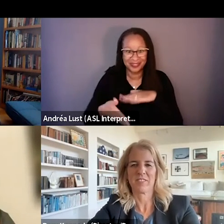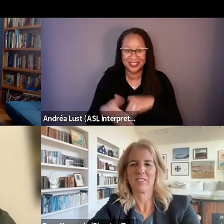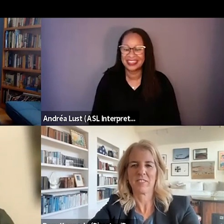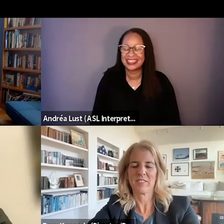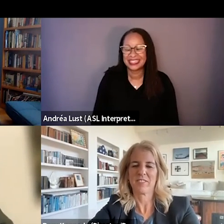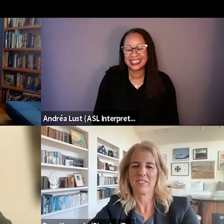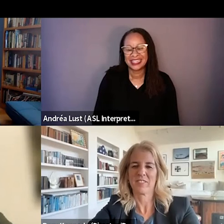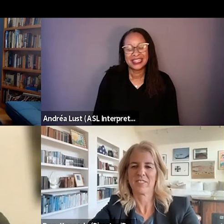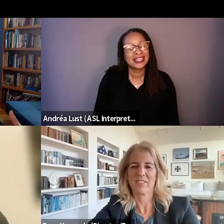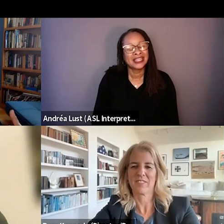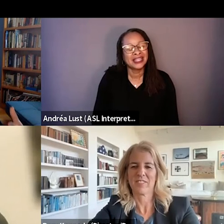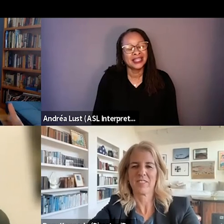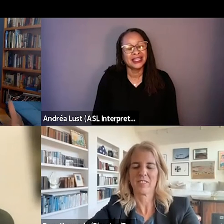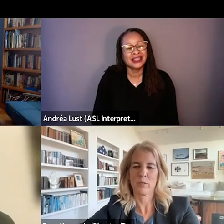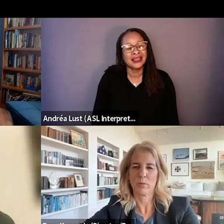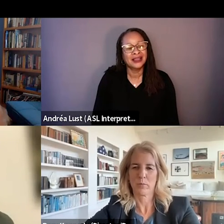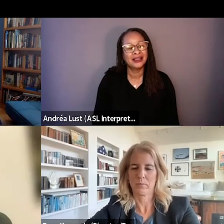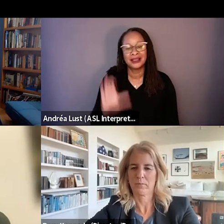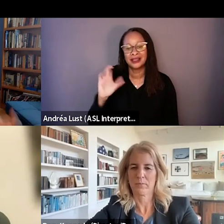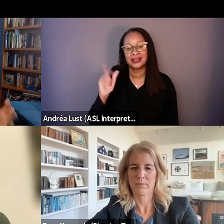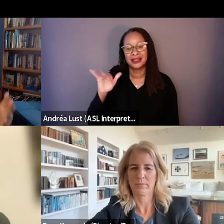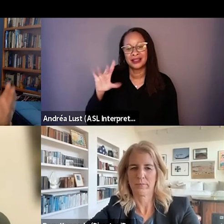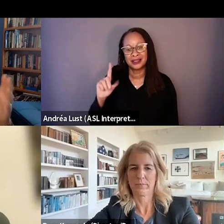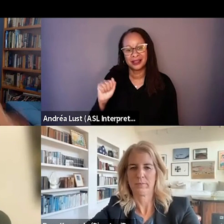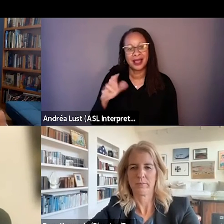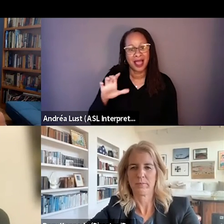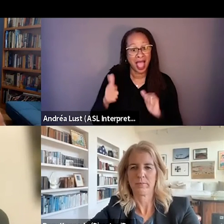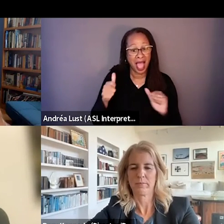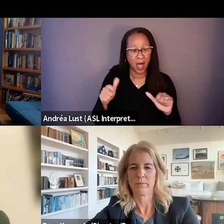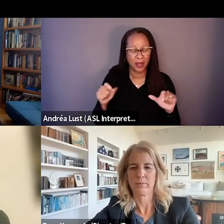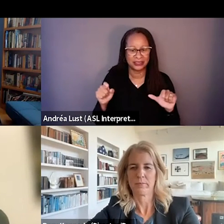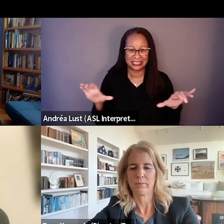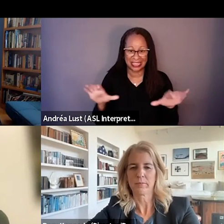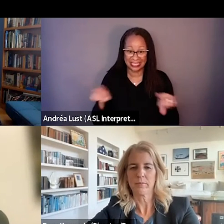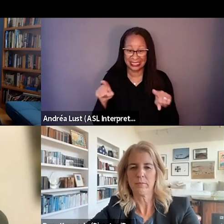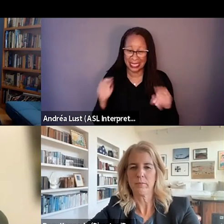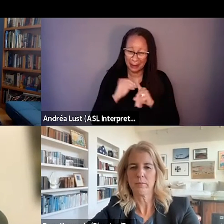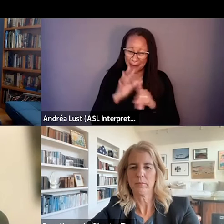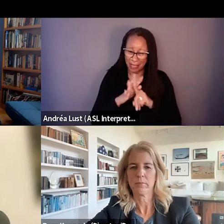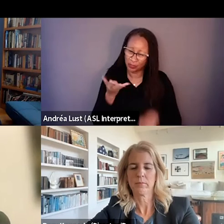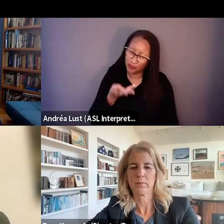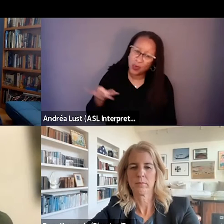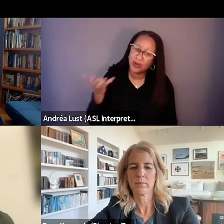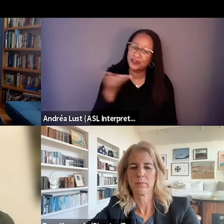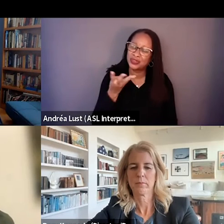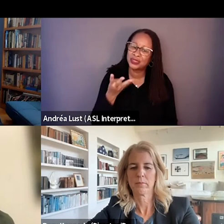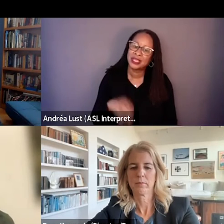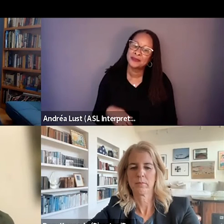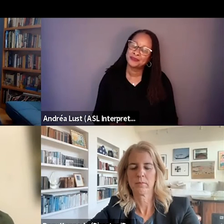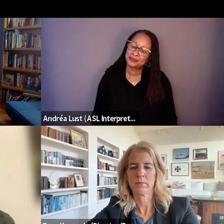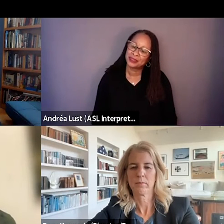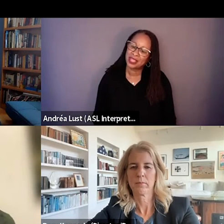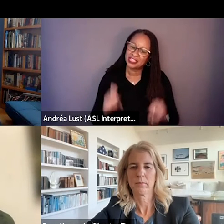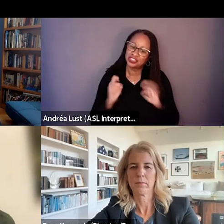here, but I did wonder how this impacted you, the four of you, in terms of, did it change how you